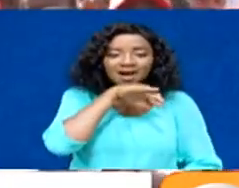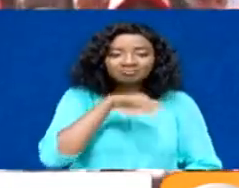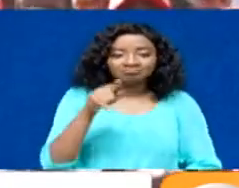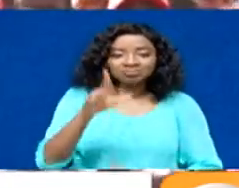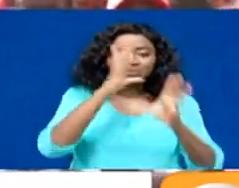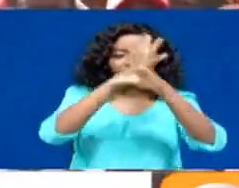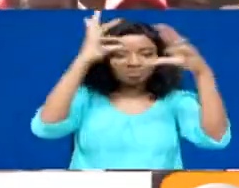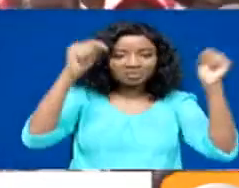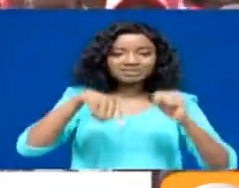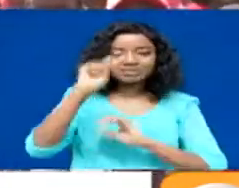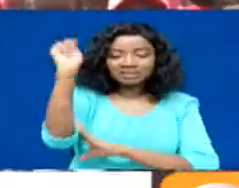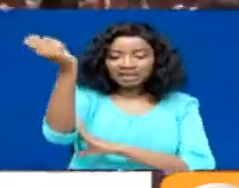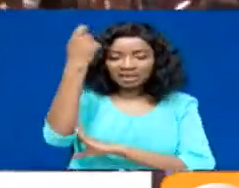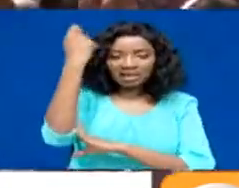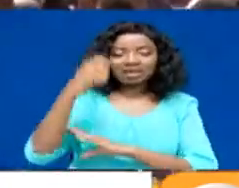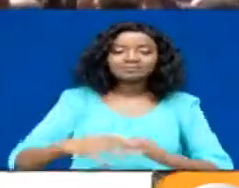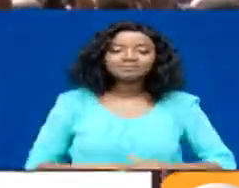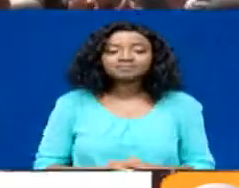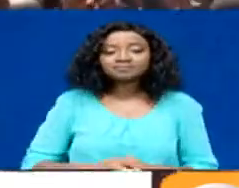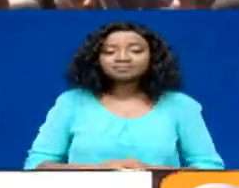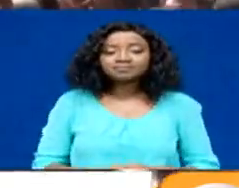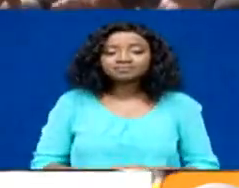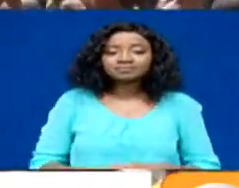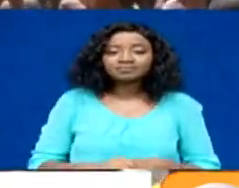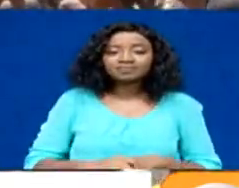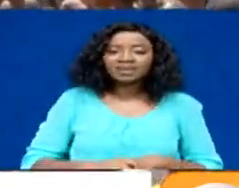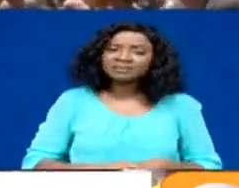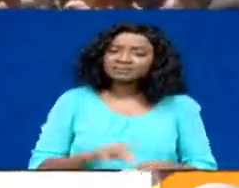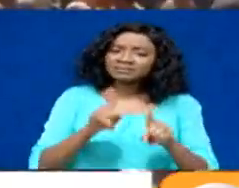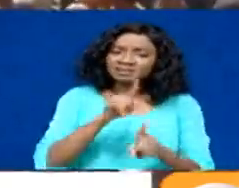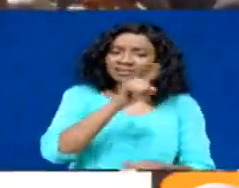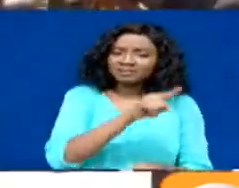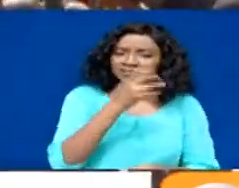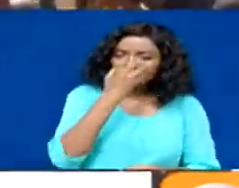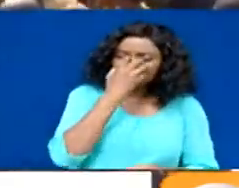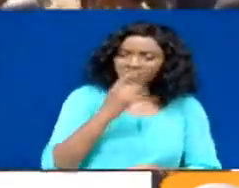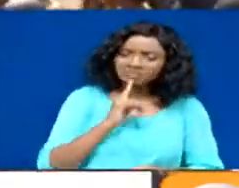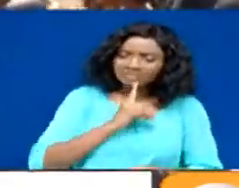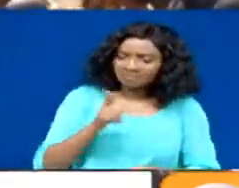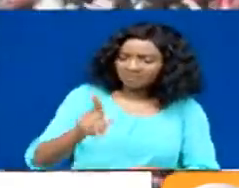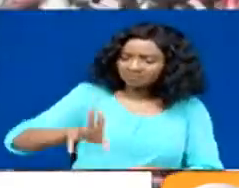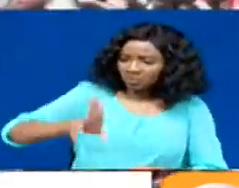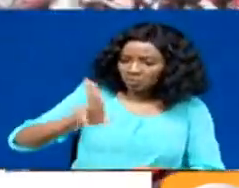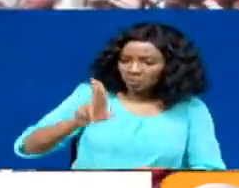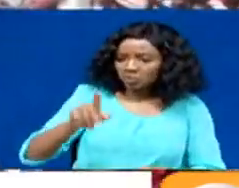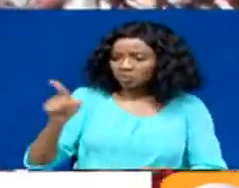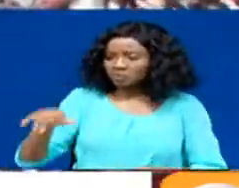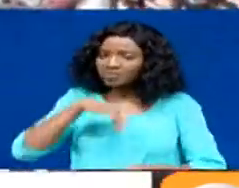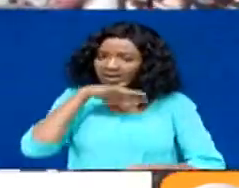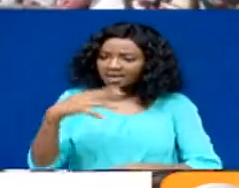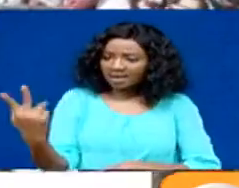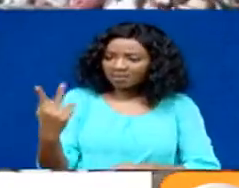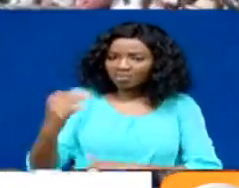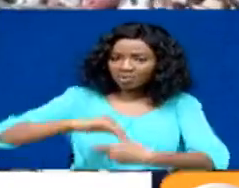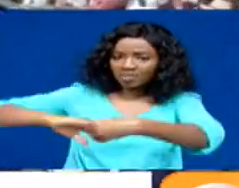wa Kenya na kura zetu. Ruto once again questioned Odinga's handshake with President Uhuru Kenyatta, claiming it was out